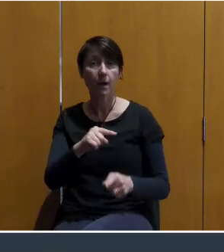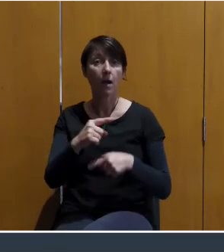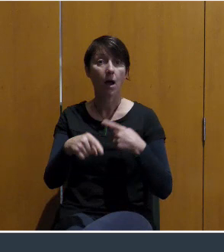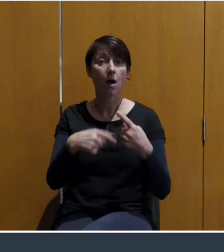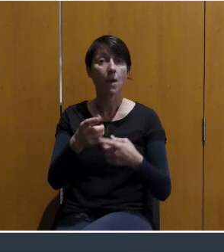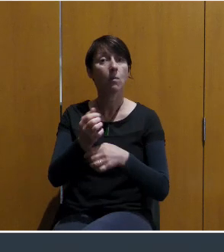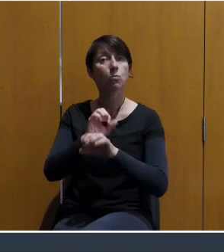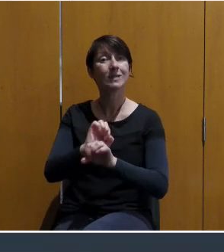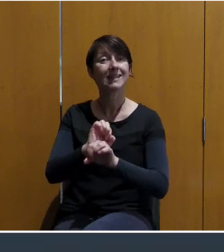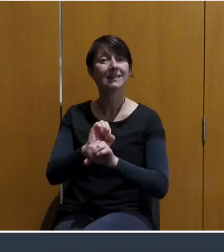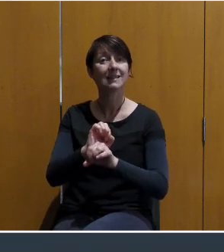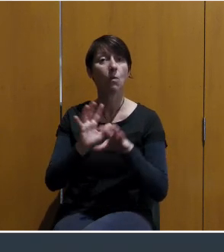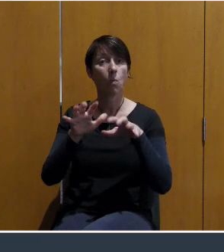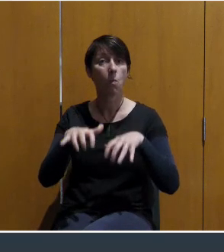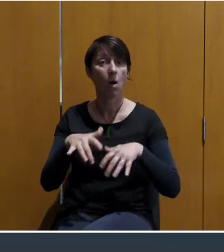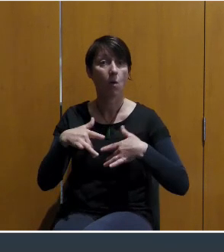protecting wildlife.